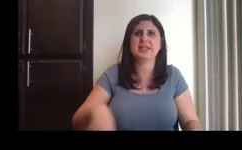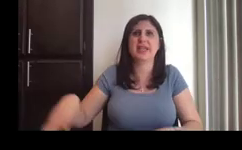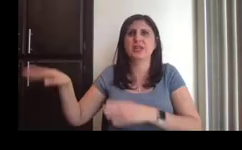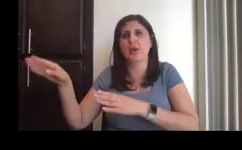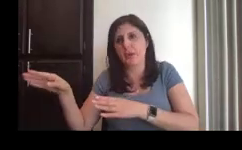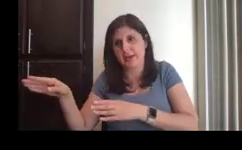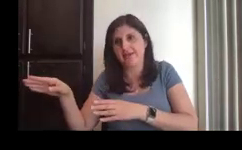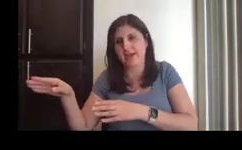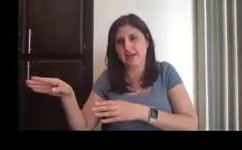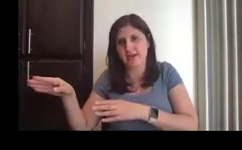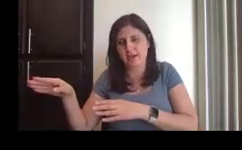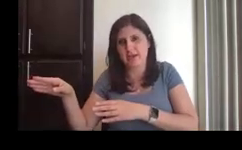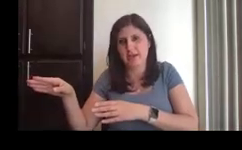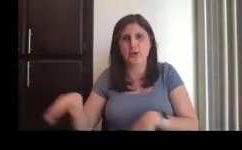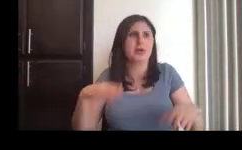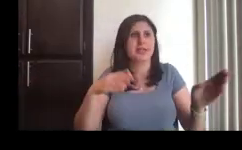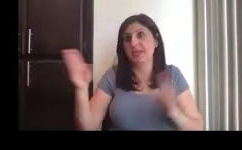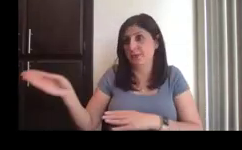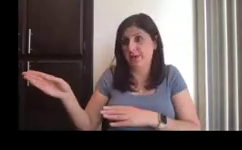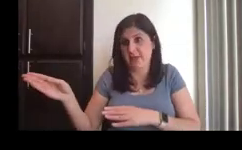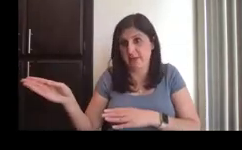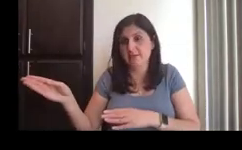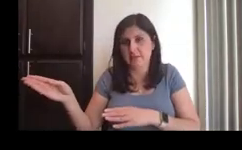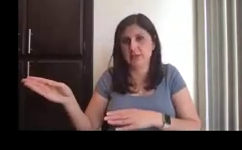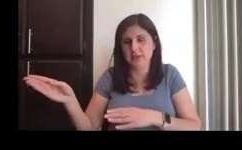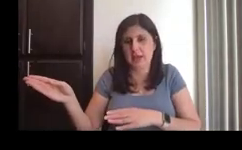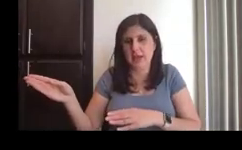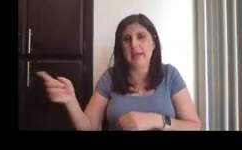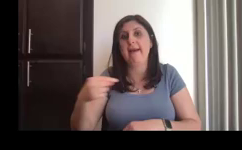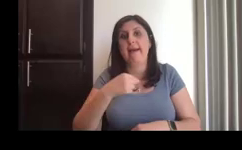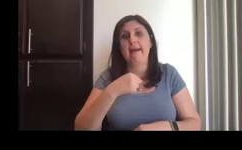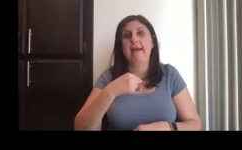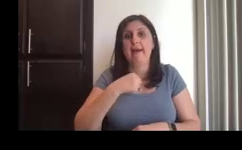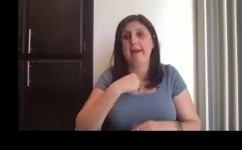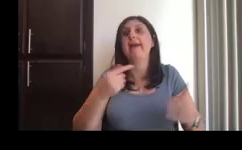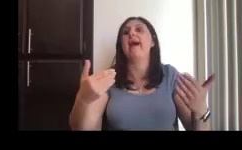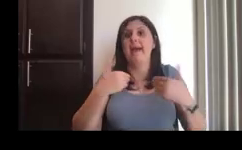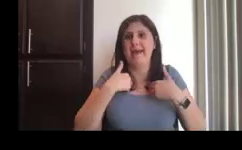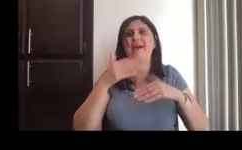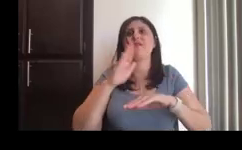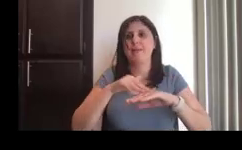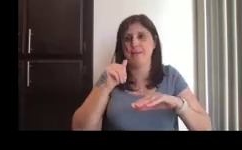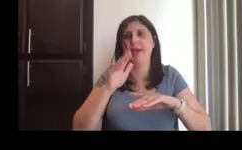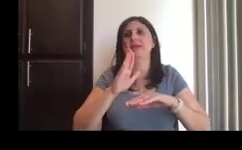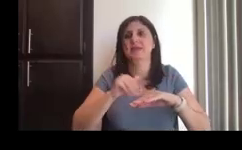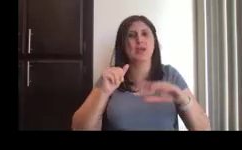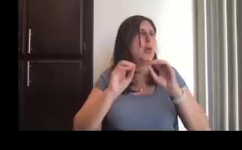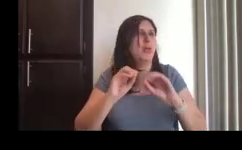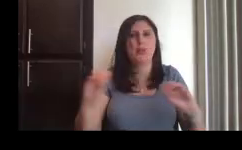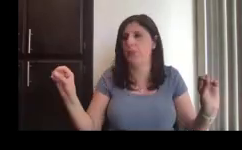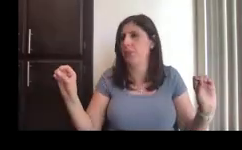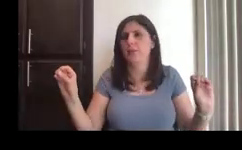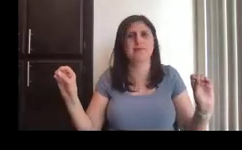statement and then saying, no, I don't have that. Or yes, I do have that. Okay. I have